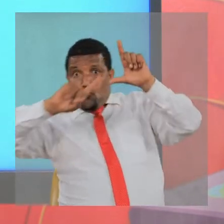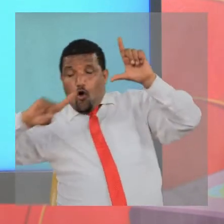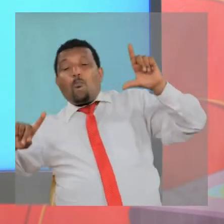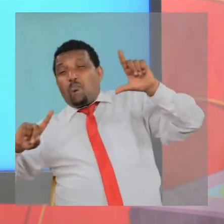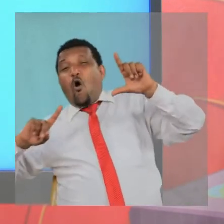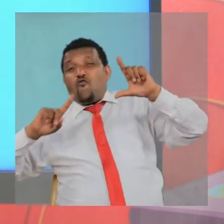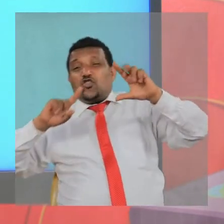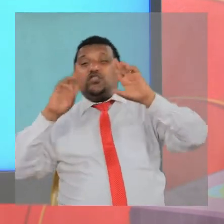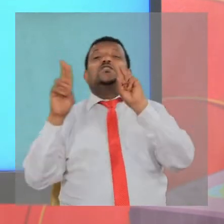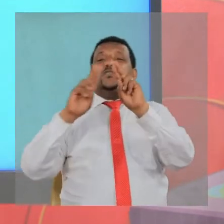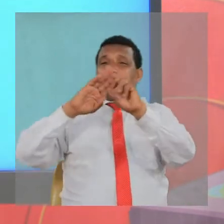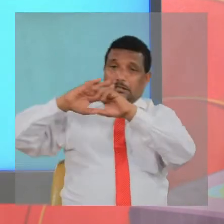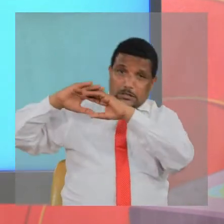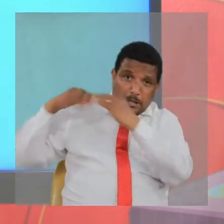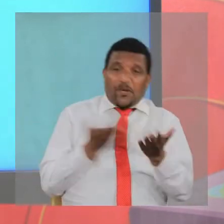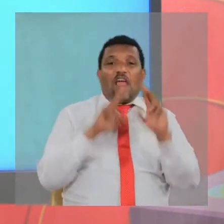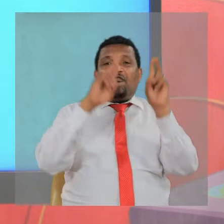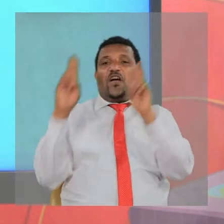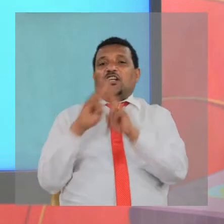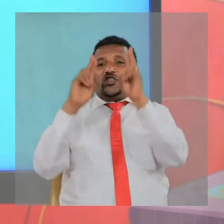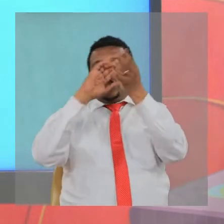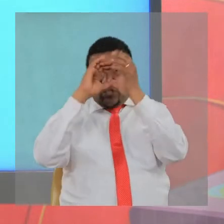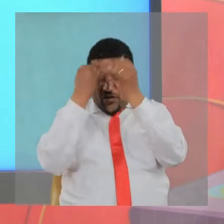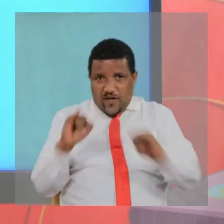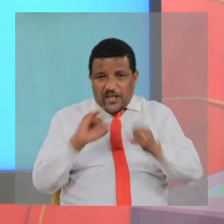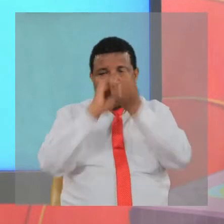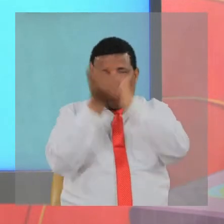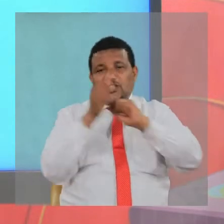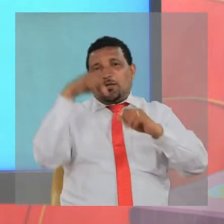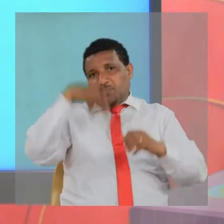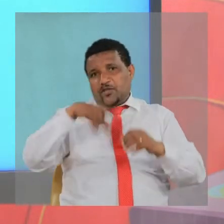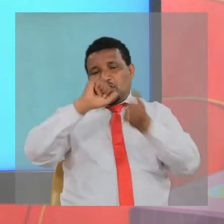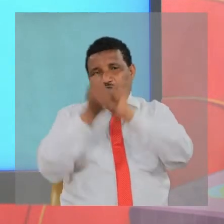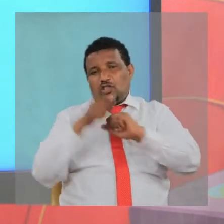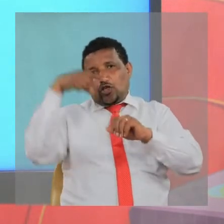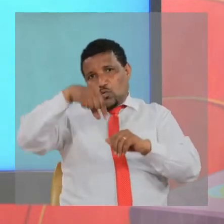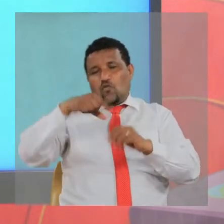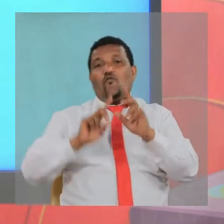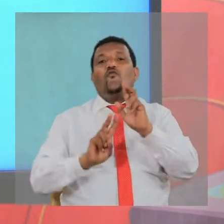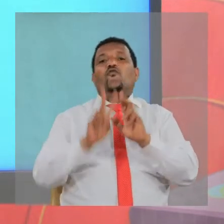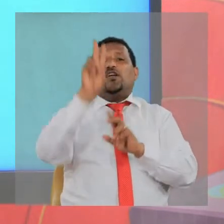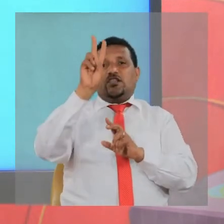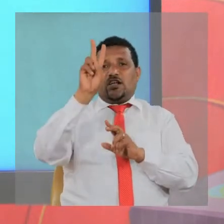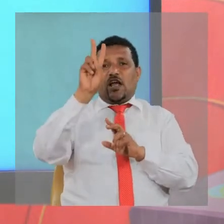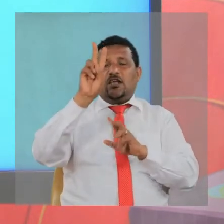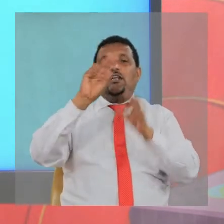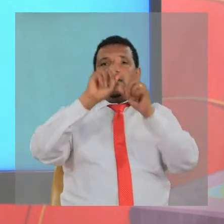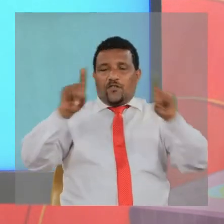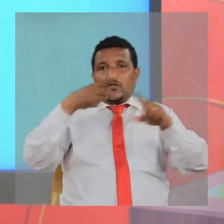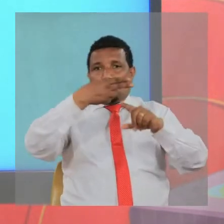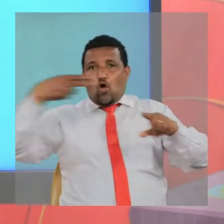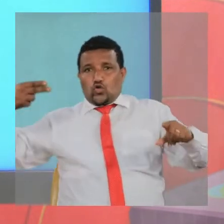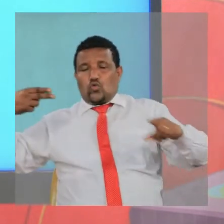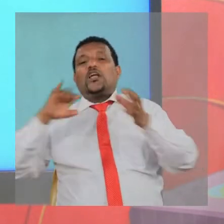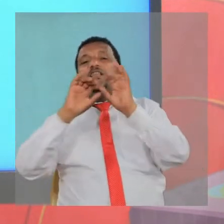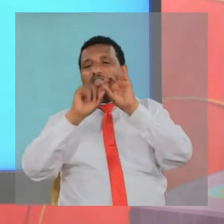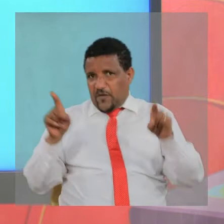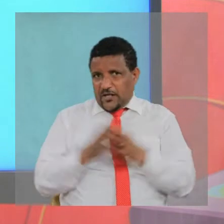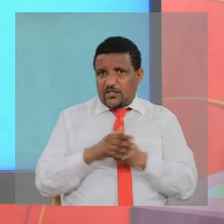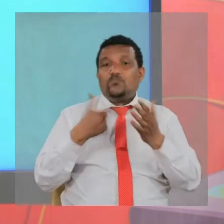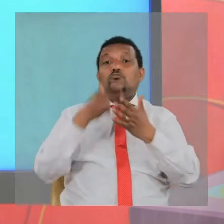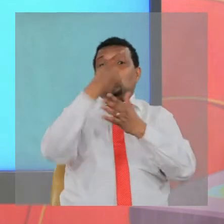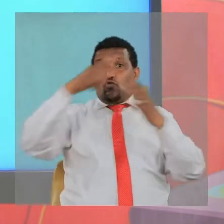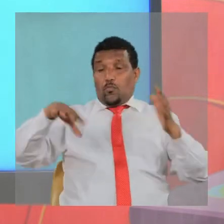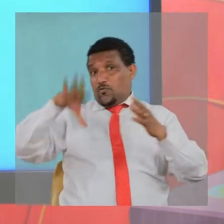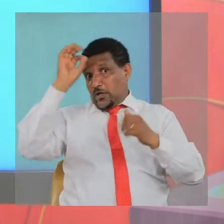calculated by dividing change in P for the change in Q, which is the vertical difference for the horizontal difference. Once if you get the slope of the